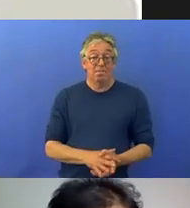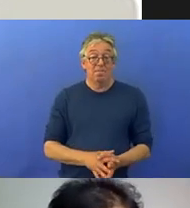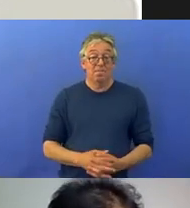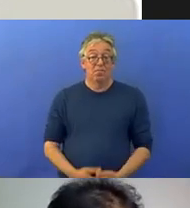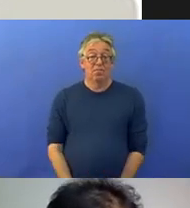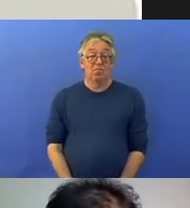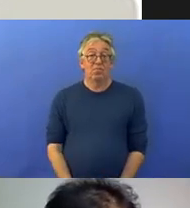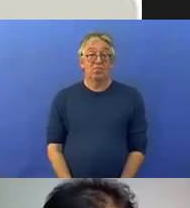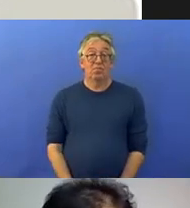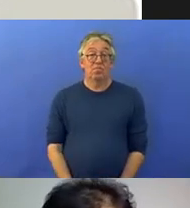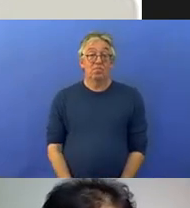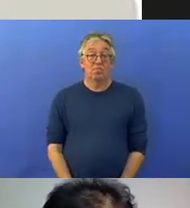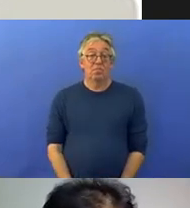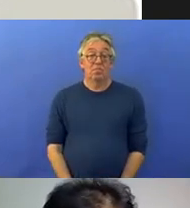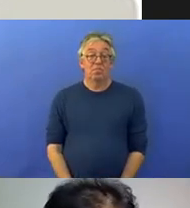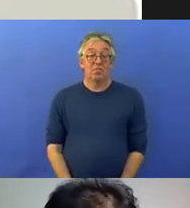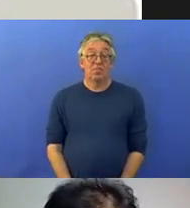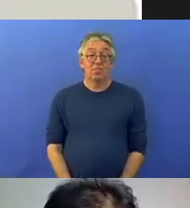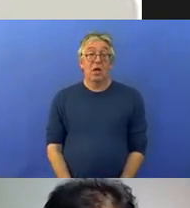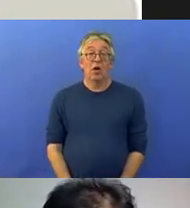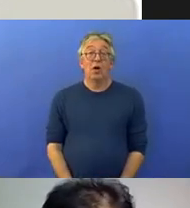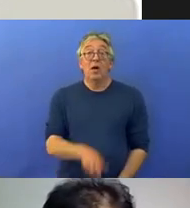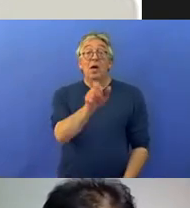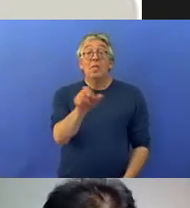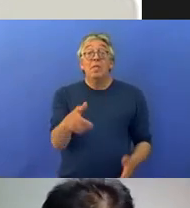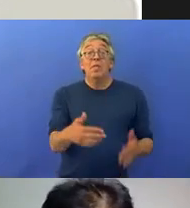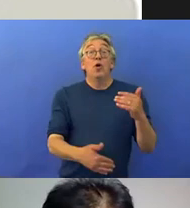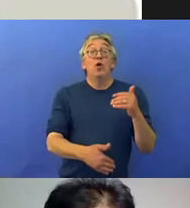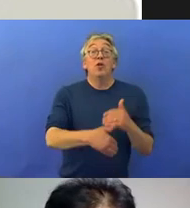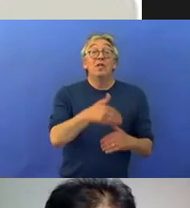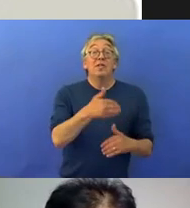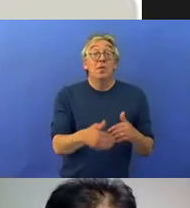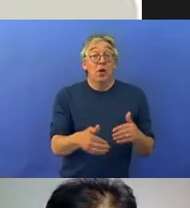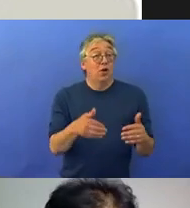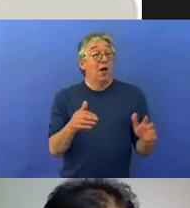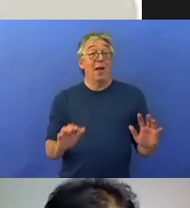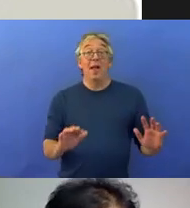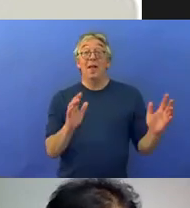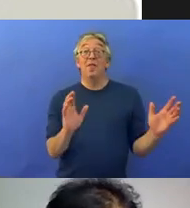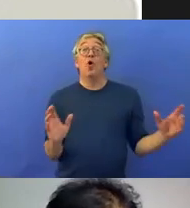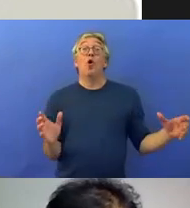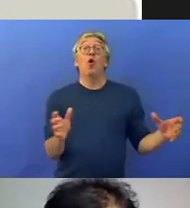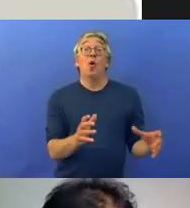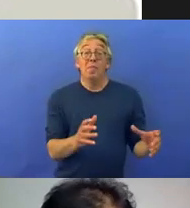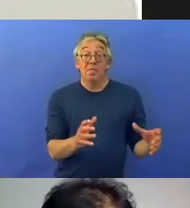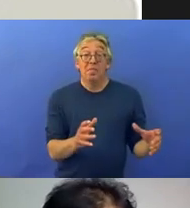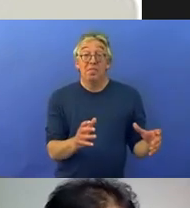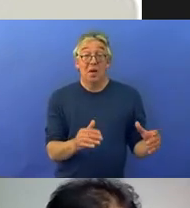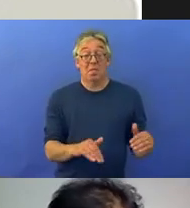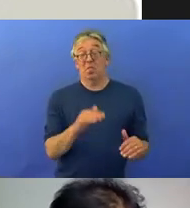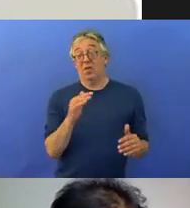institutions. Disabled people living in groups are more easily